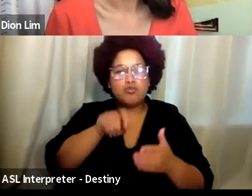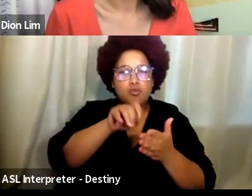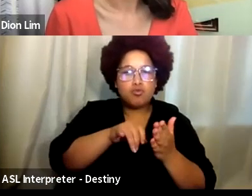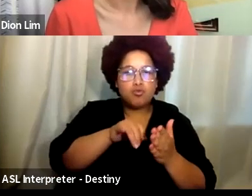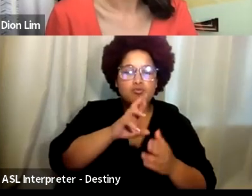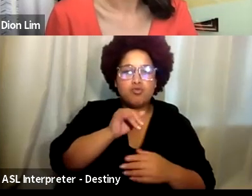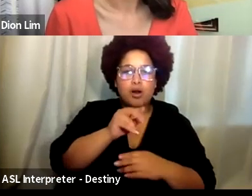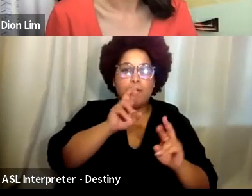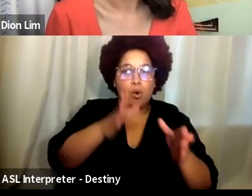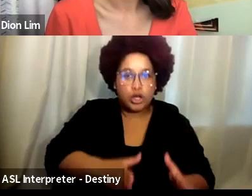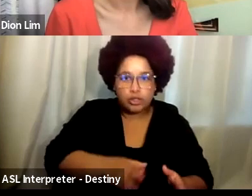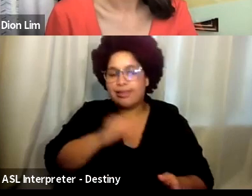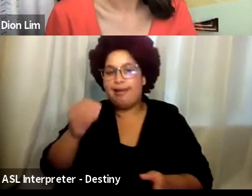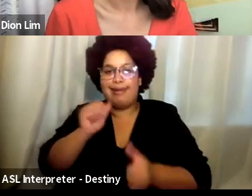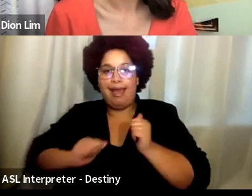and help?